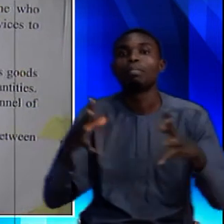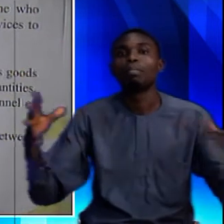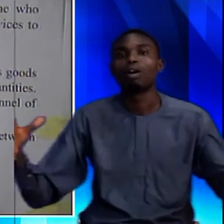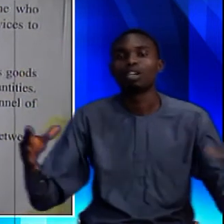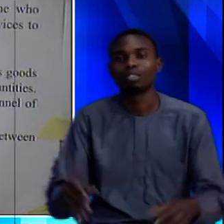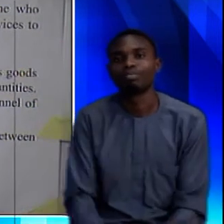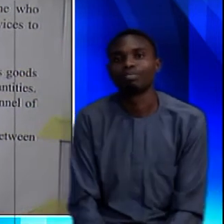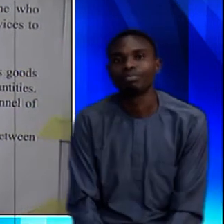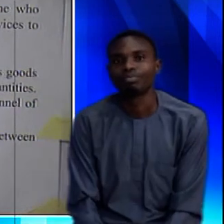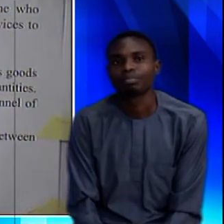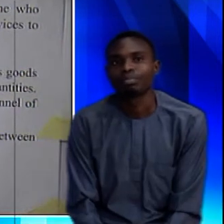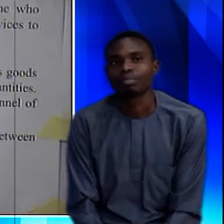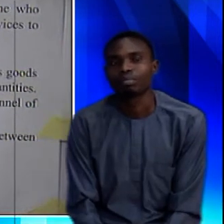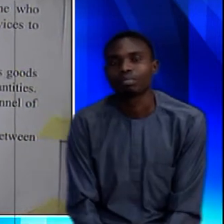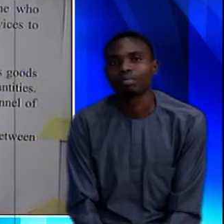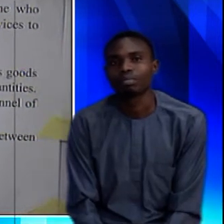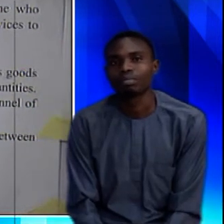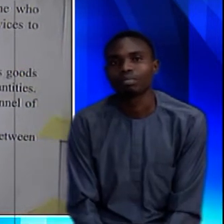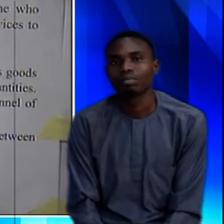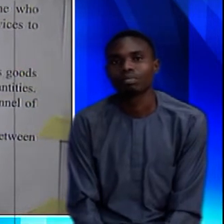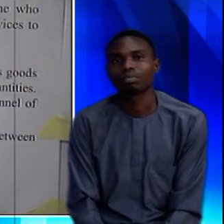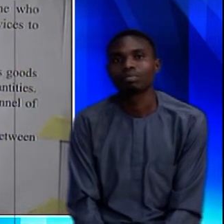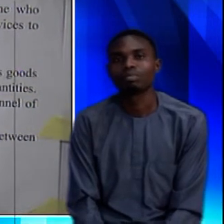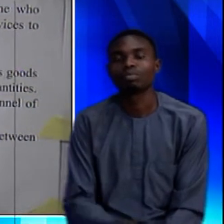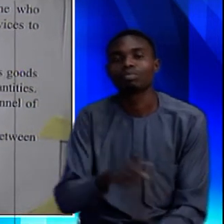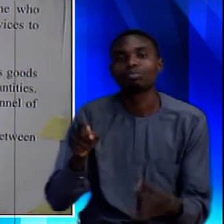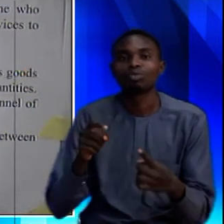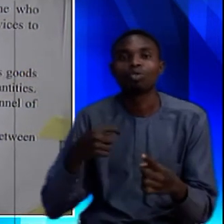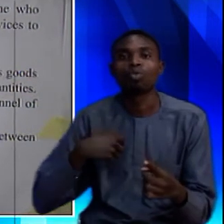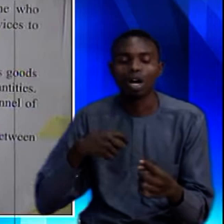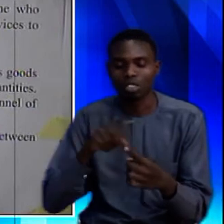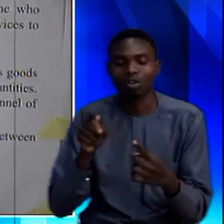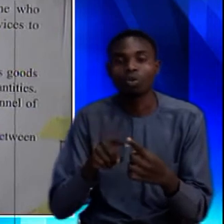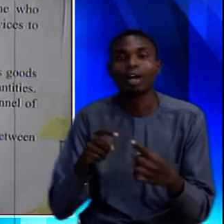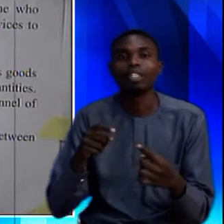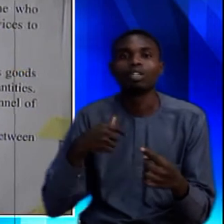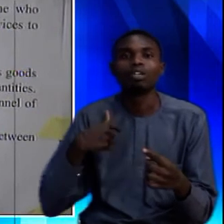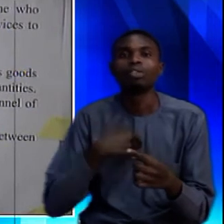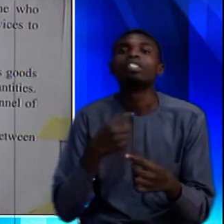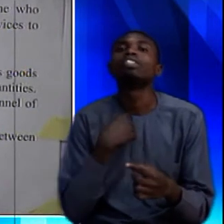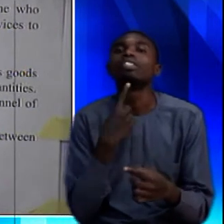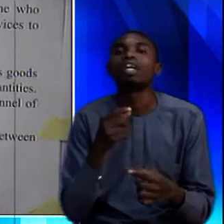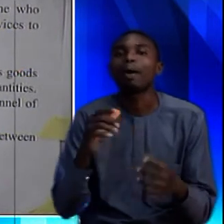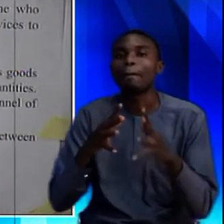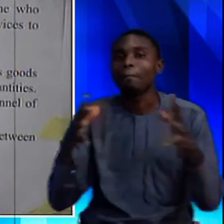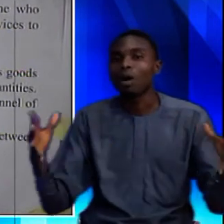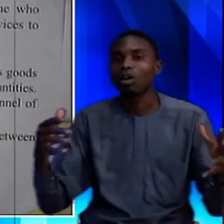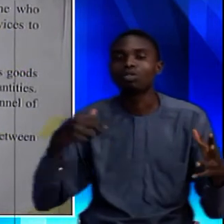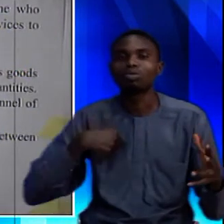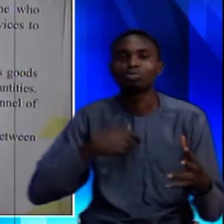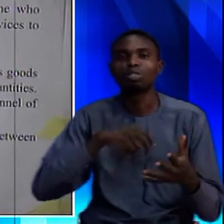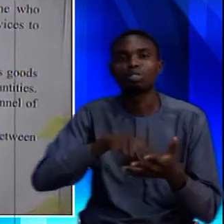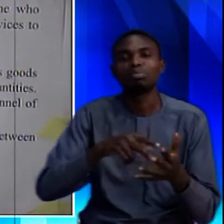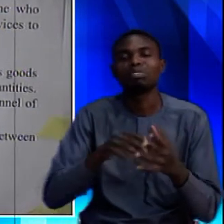mean? We are talking about a large quantity. He buys a large quantity from what? From